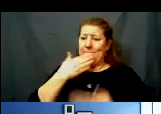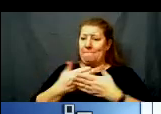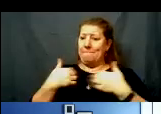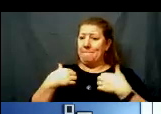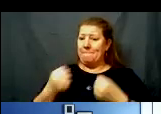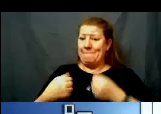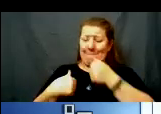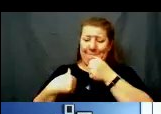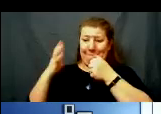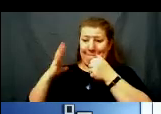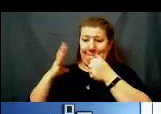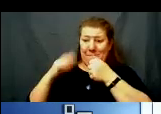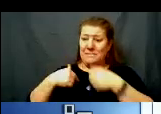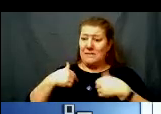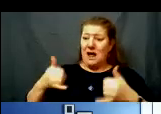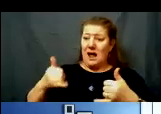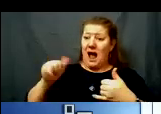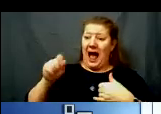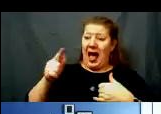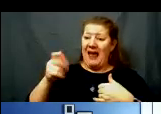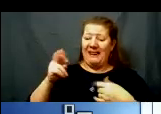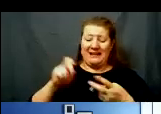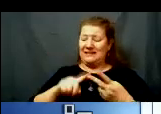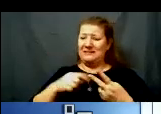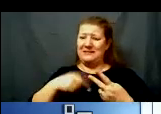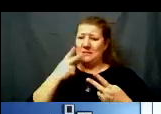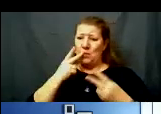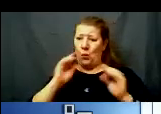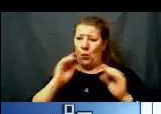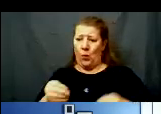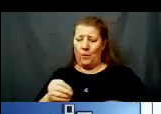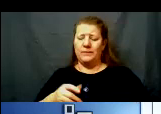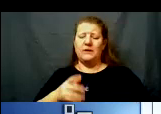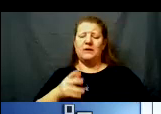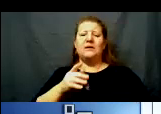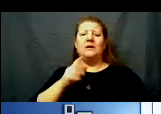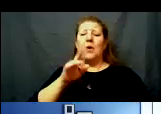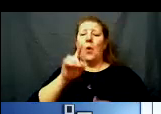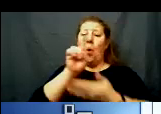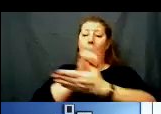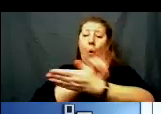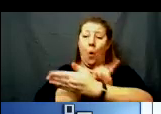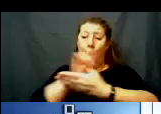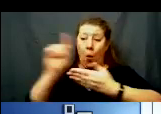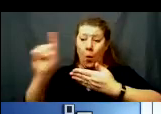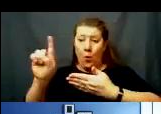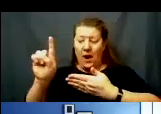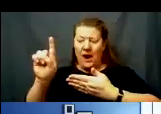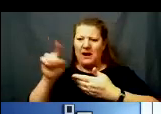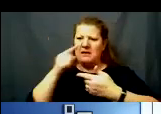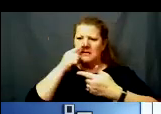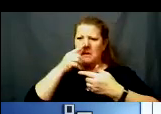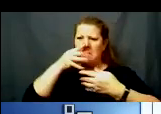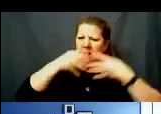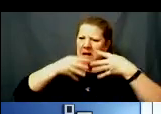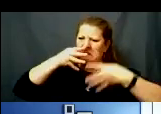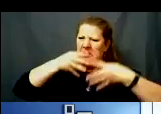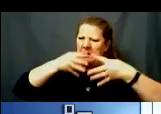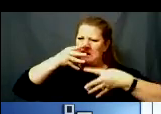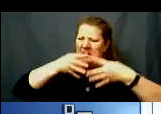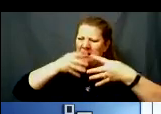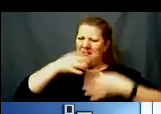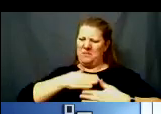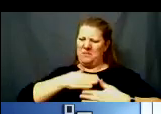to be an athlete and I'm a non-smoker. But within a week of arriving there, my nose started bleeding. I had